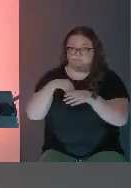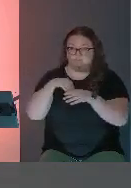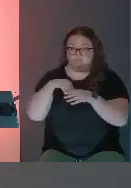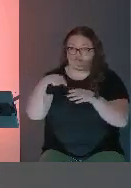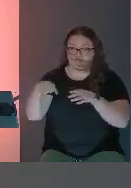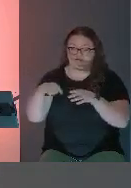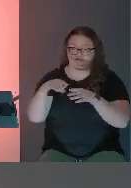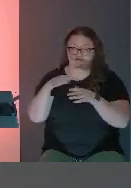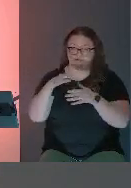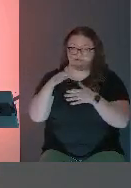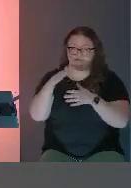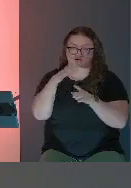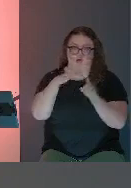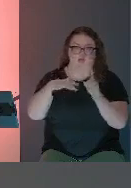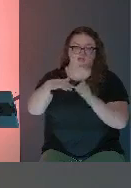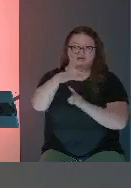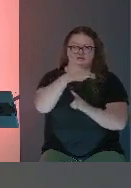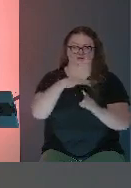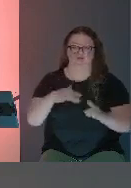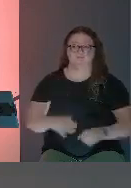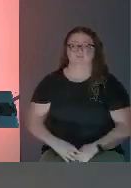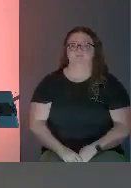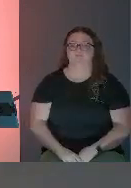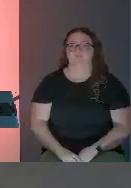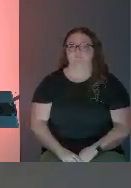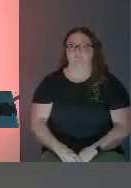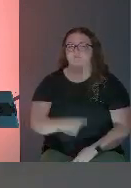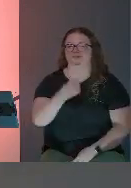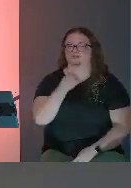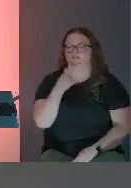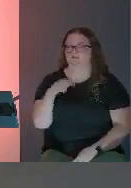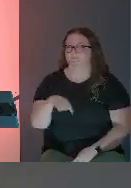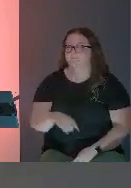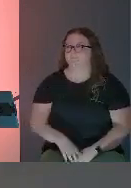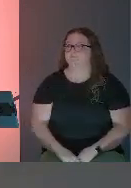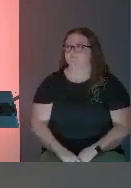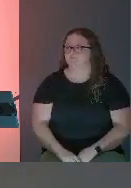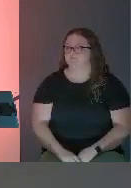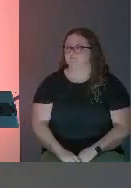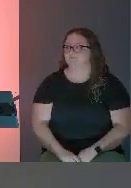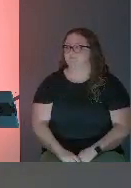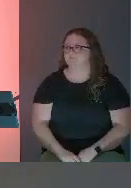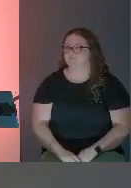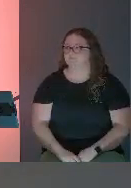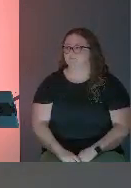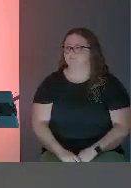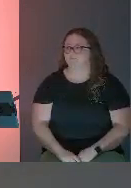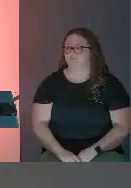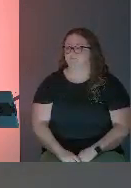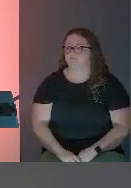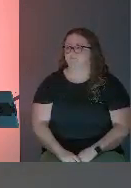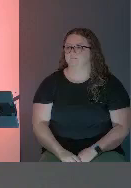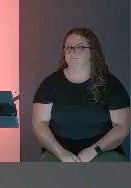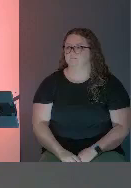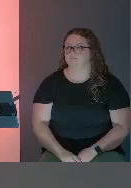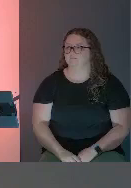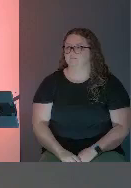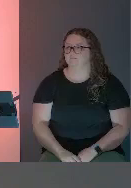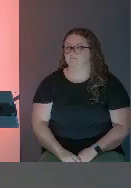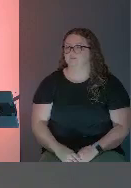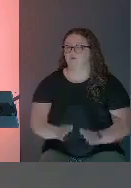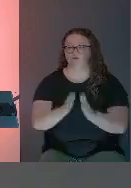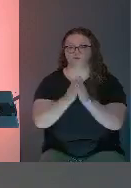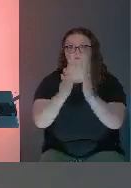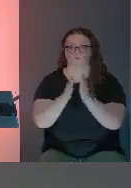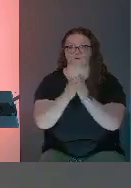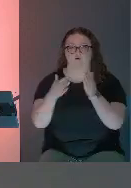those 3 institutions. He says this, or we find out what happened to Israel in the book of Judges, chapter number